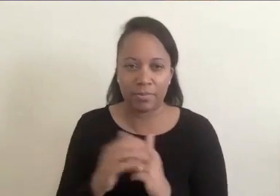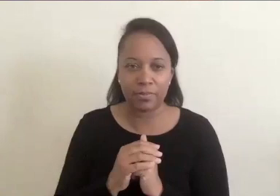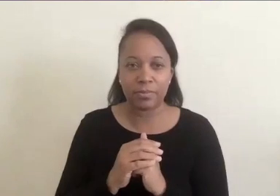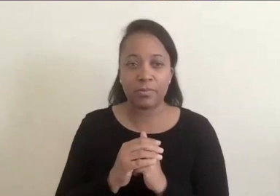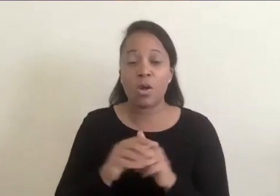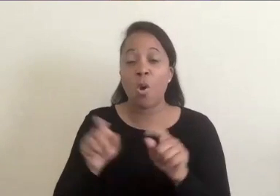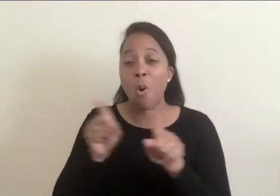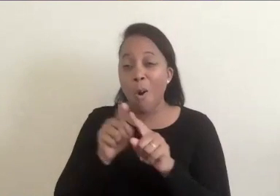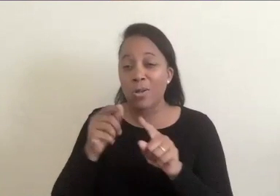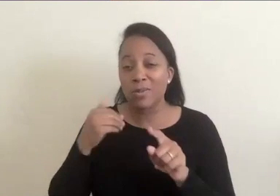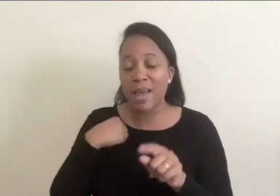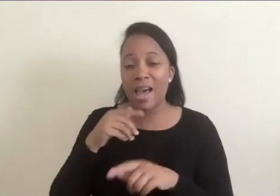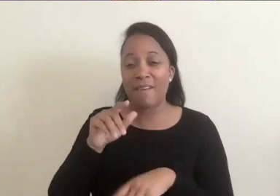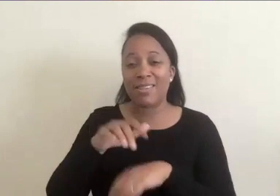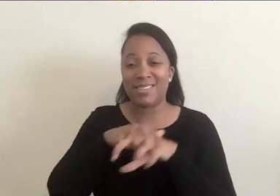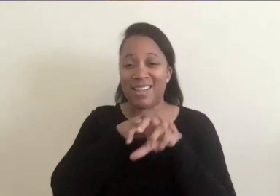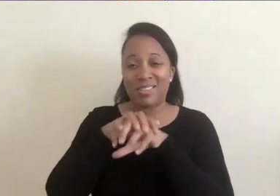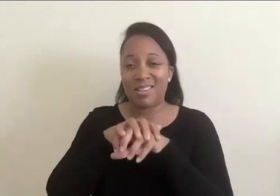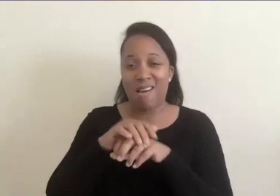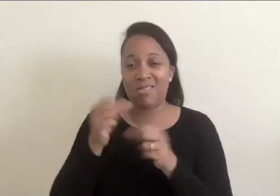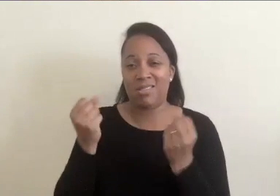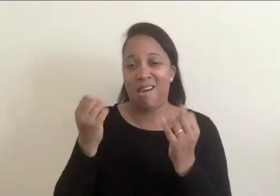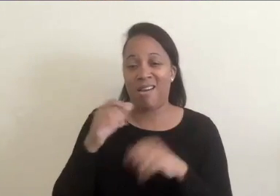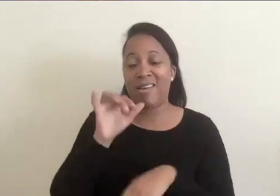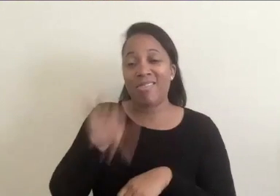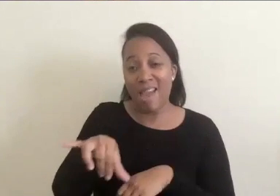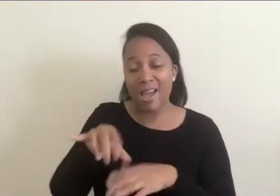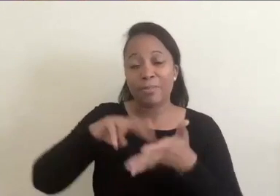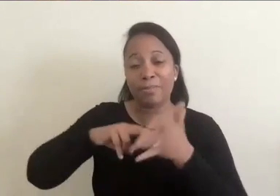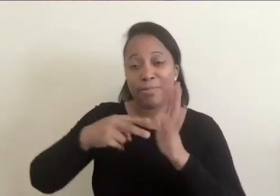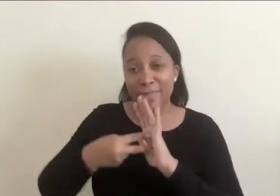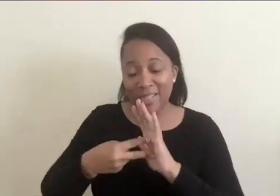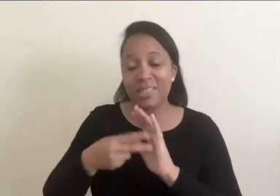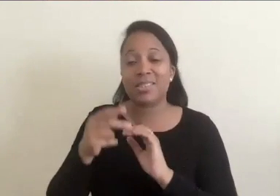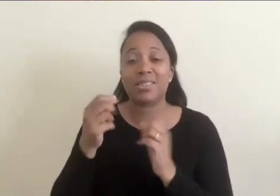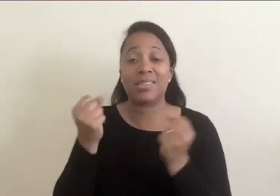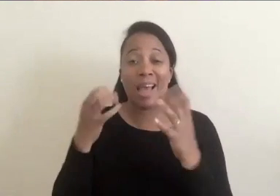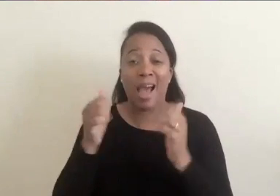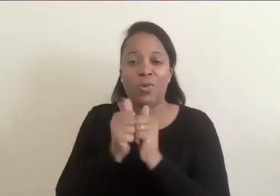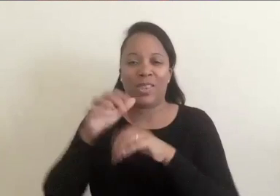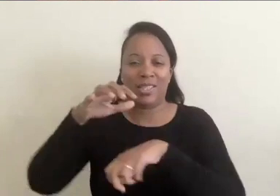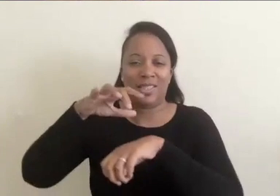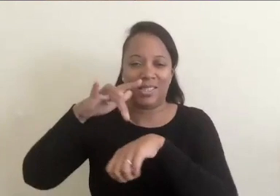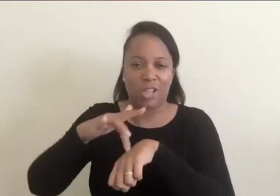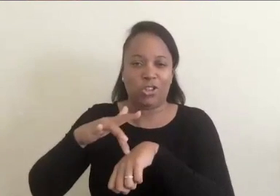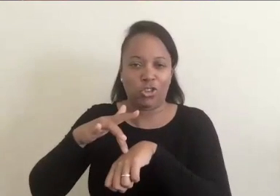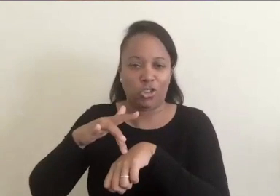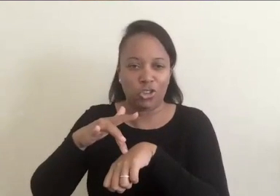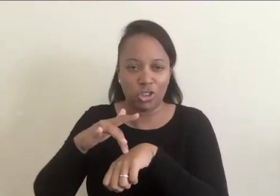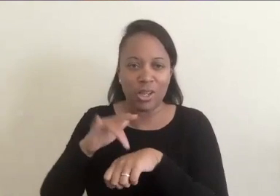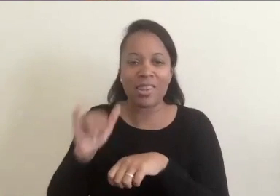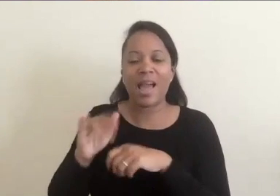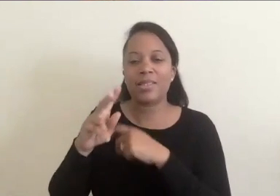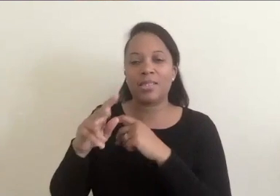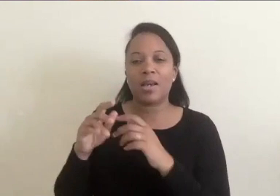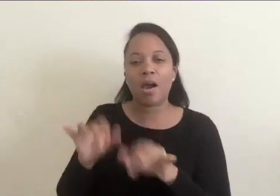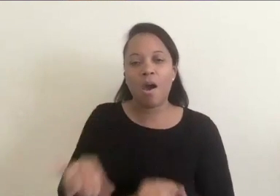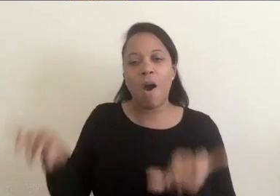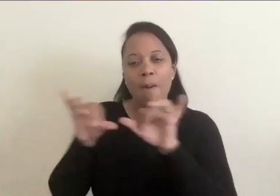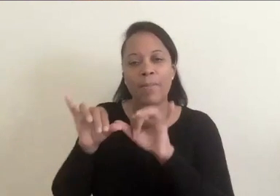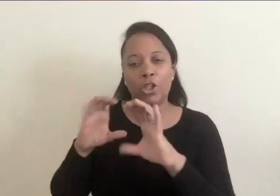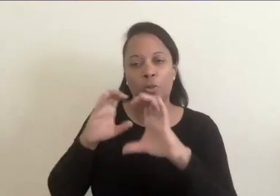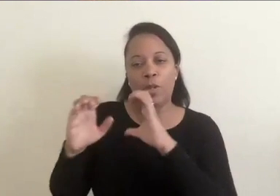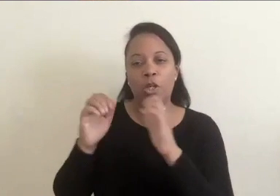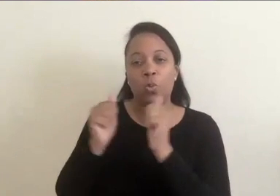Tactile ASL, or tactile signing, refers to signing using touch. It is a common means of